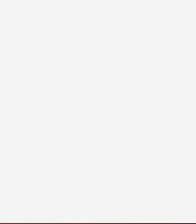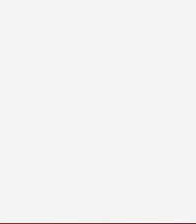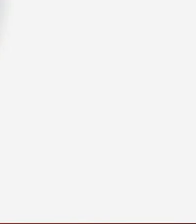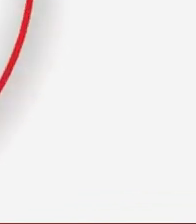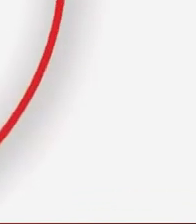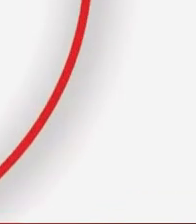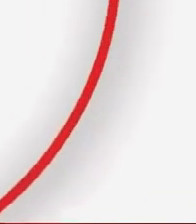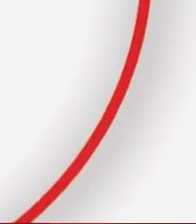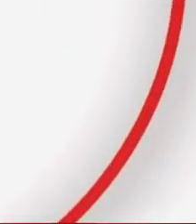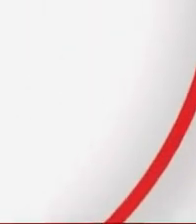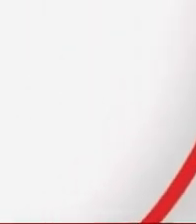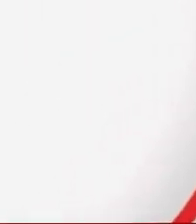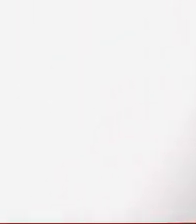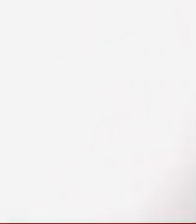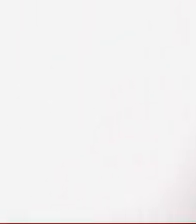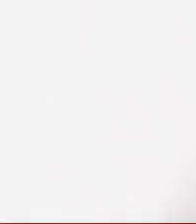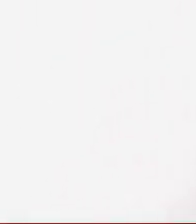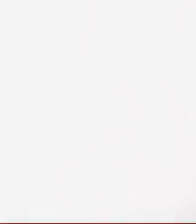Thank you.